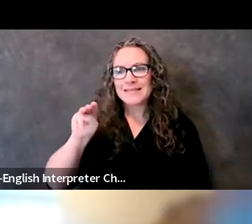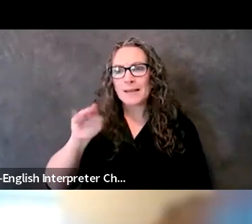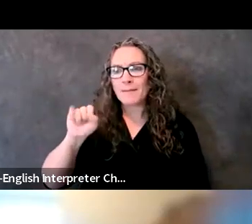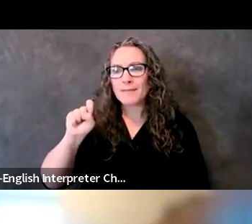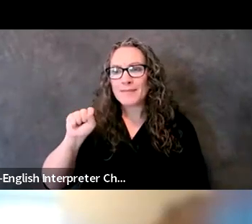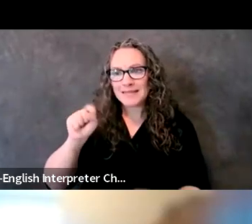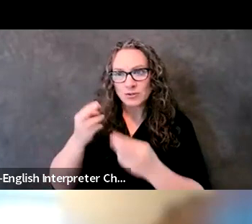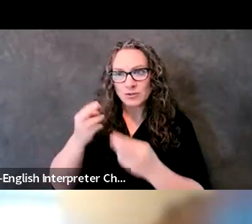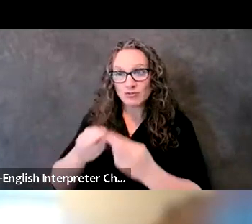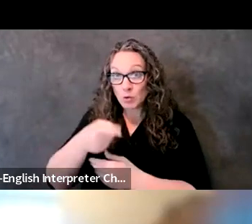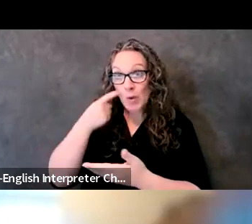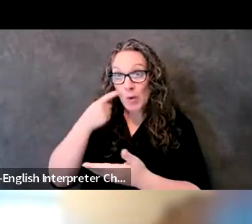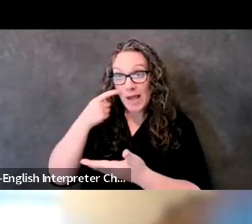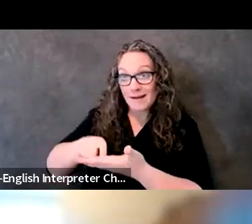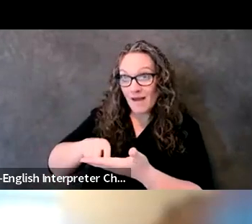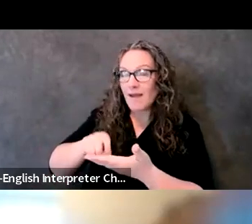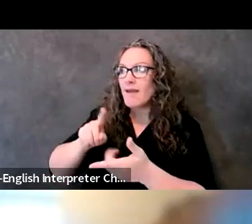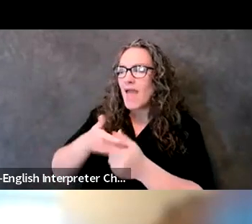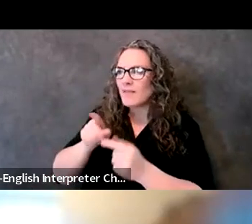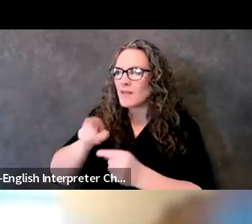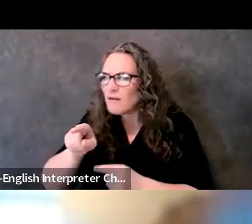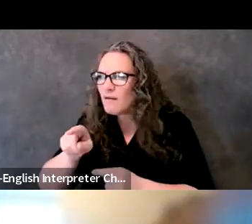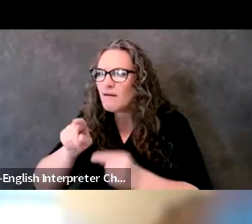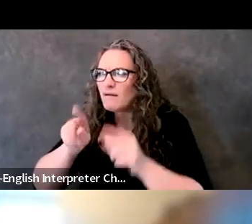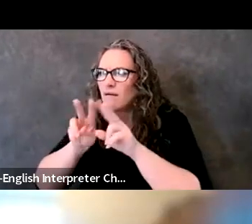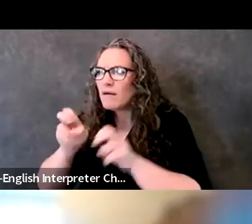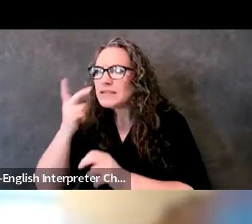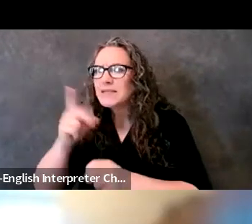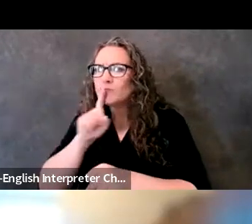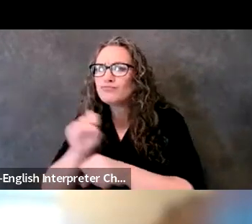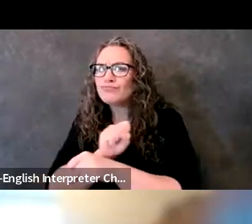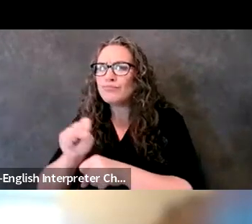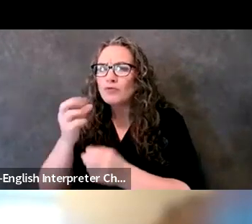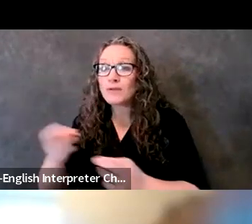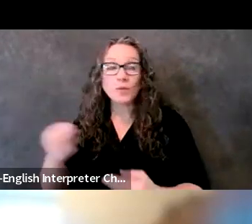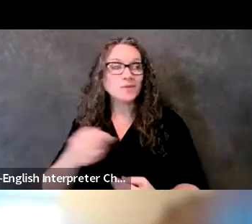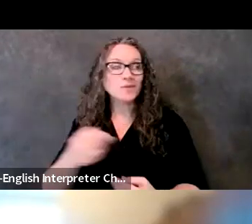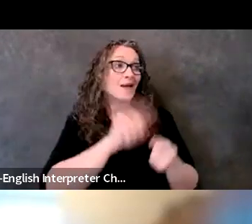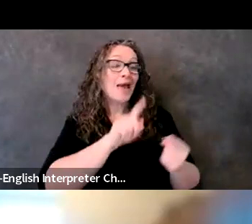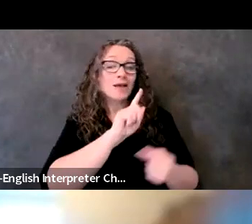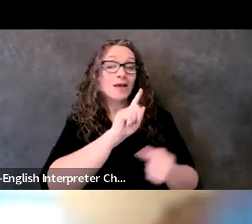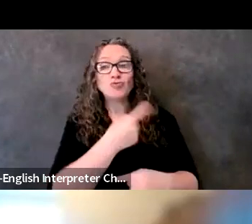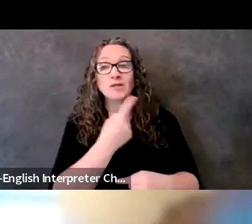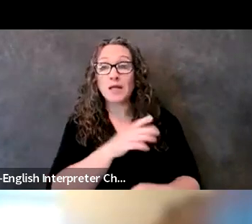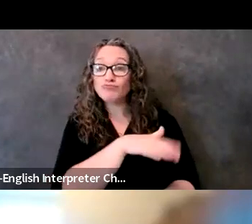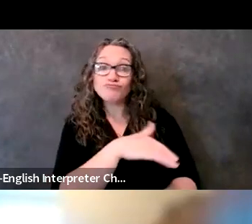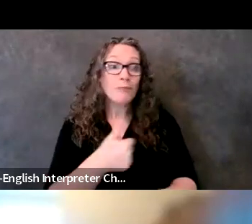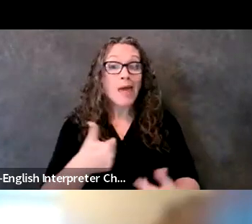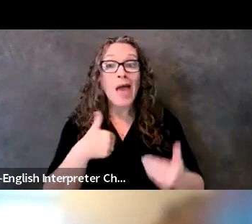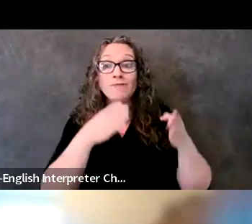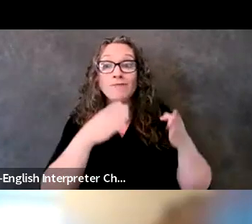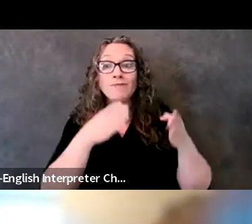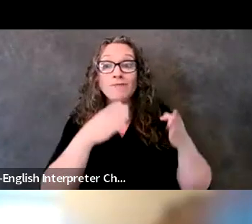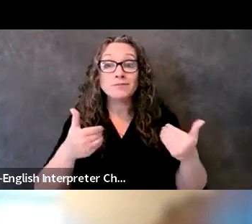resource, you're able to identify what is the actual resource. We can't just be told, hey, I have a person with a disability that can't use